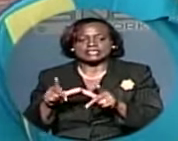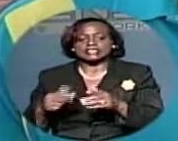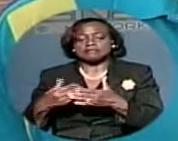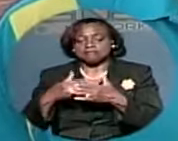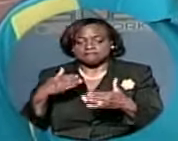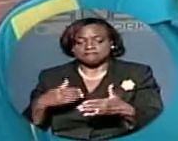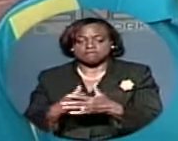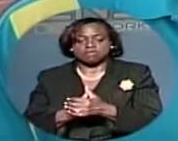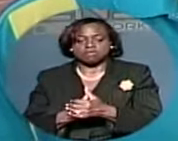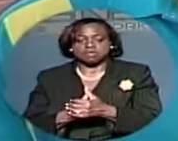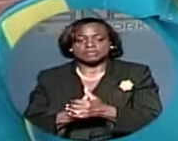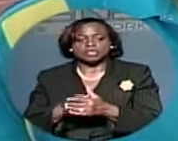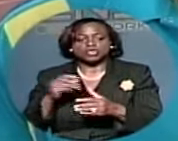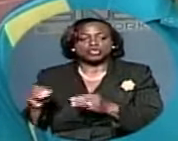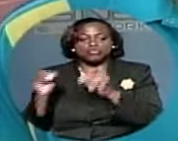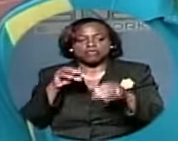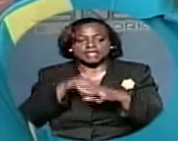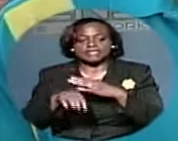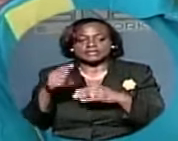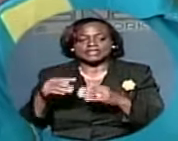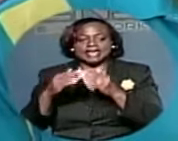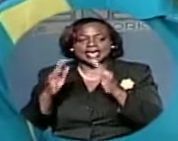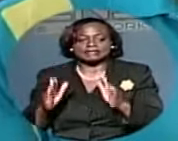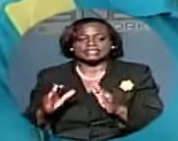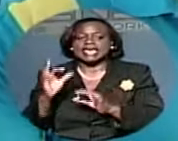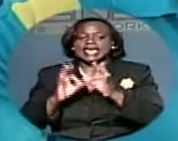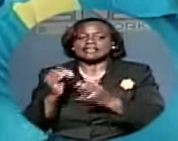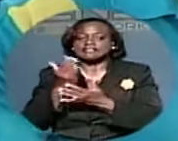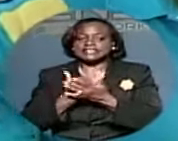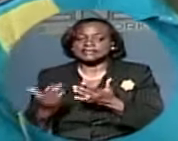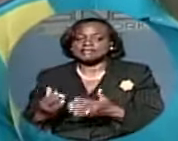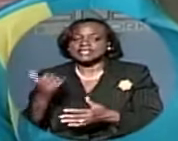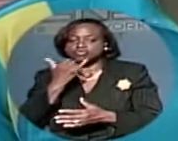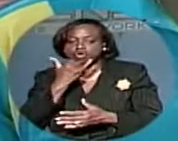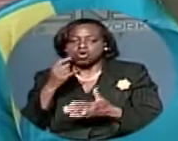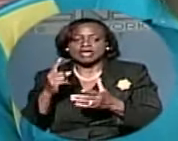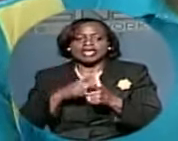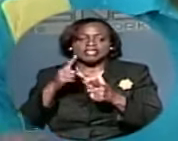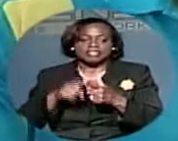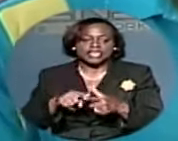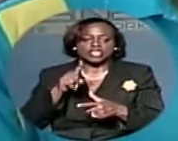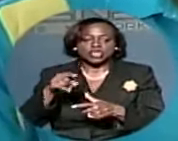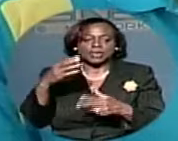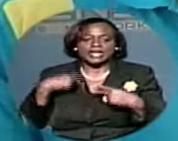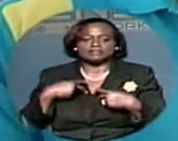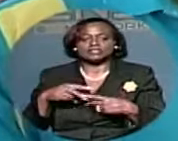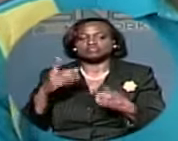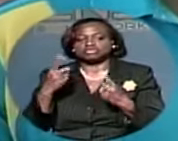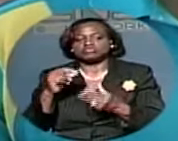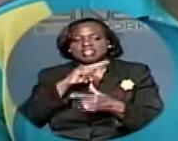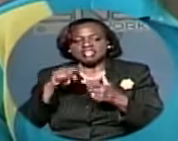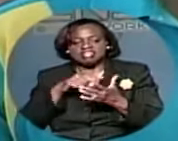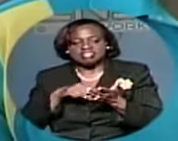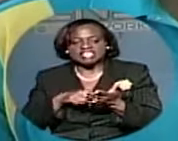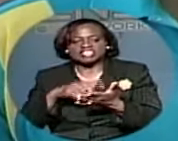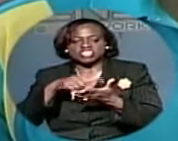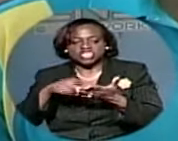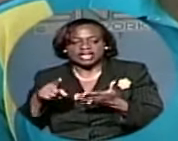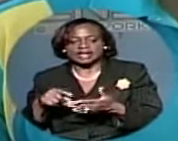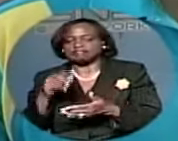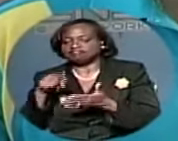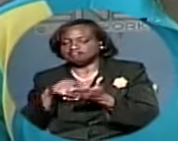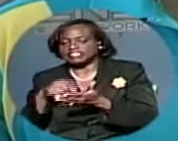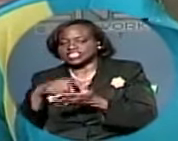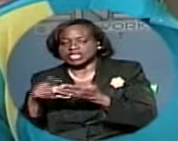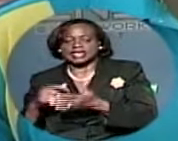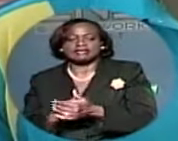they come and they find that there may be some things wrong, then all they say to you, you have to do this checklist, that checklist. There's level of certification, there's level one, there's